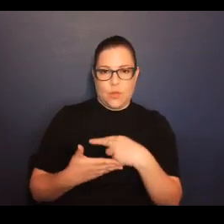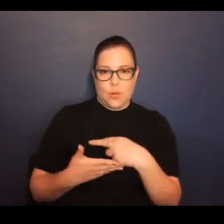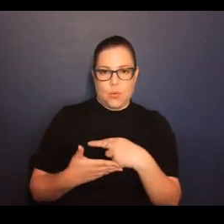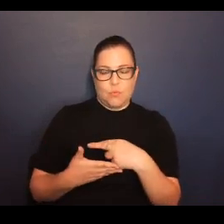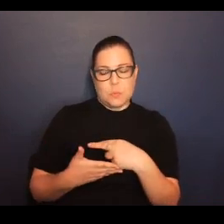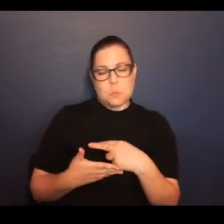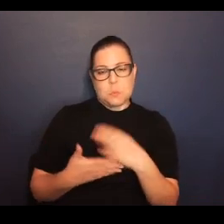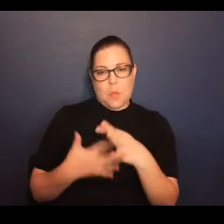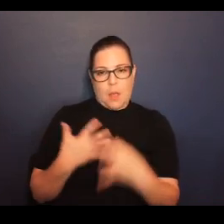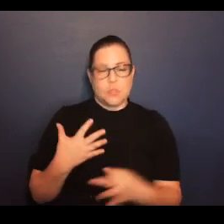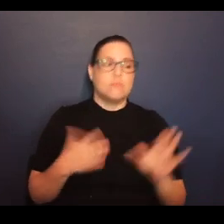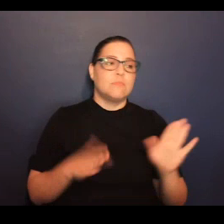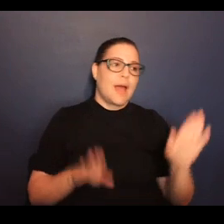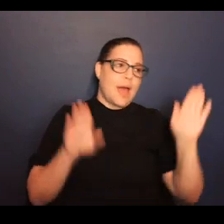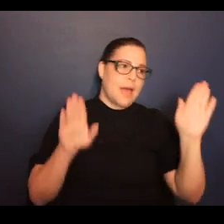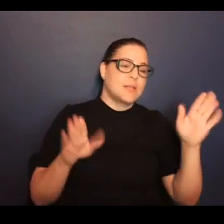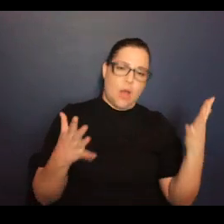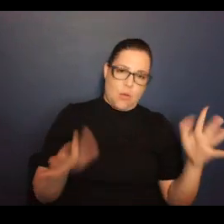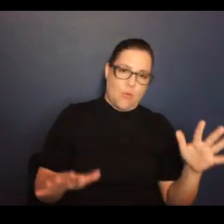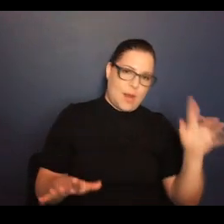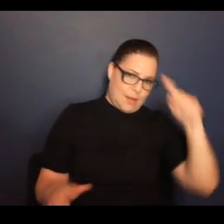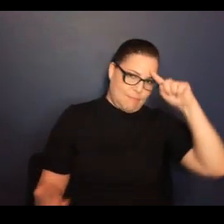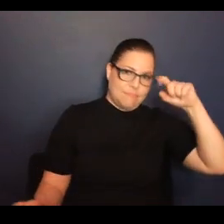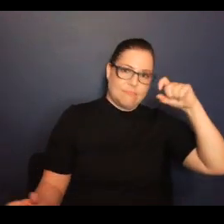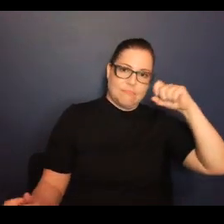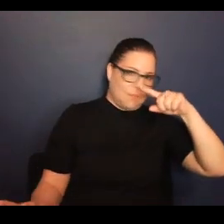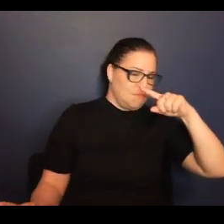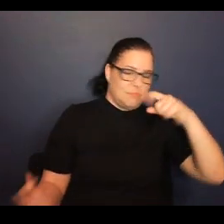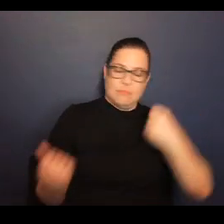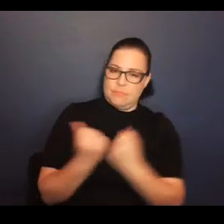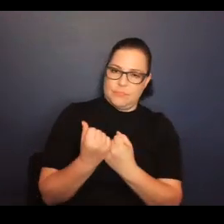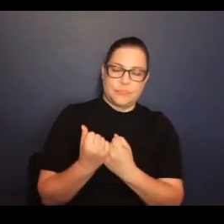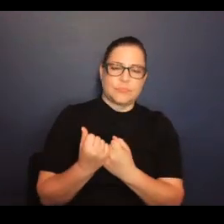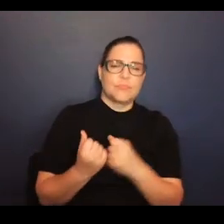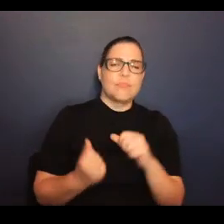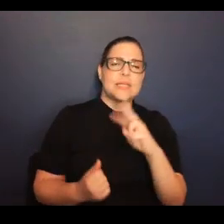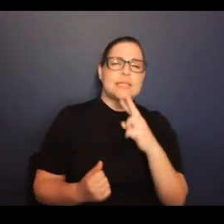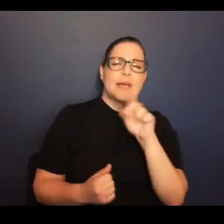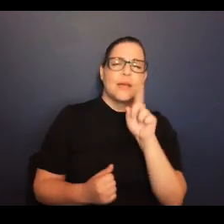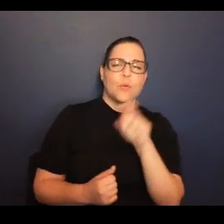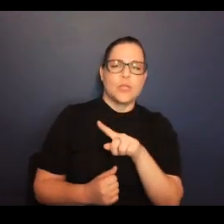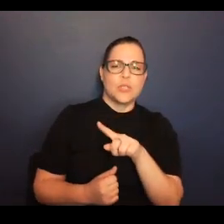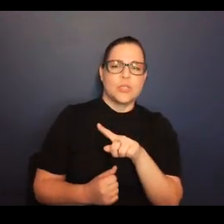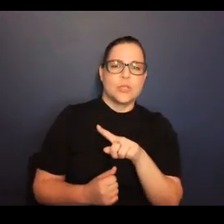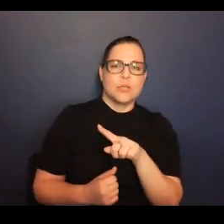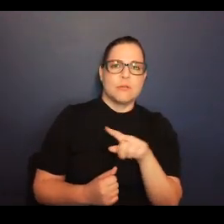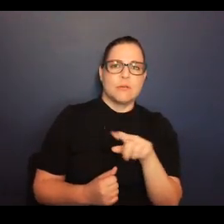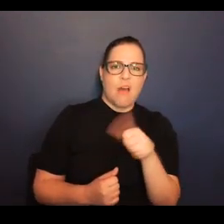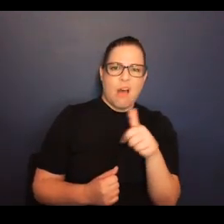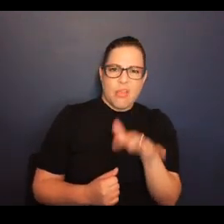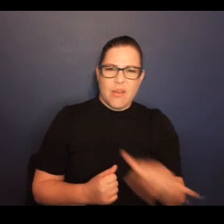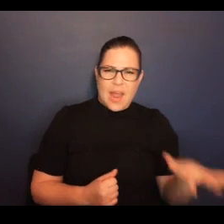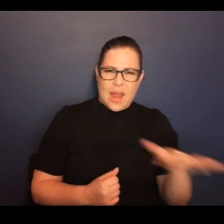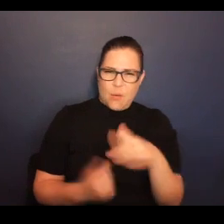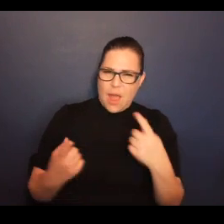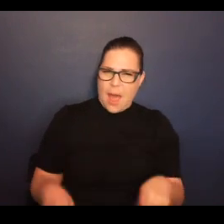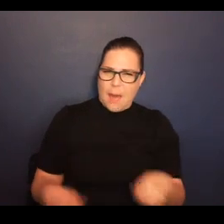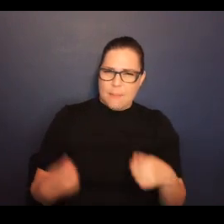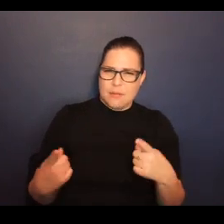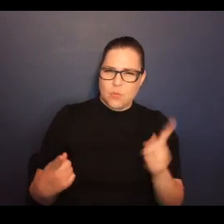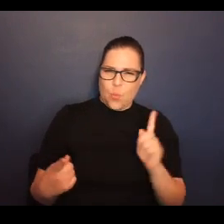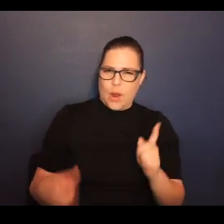it. Excellent. I'm already on board with you, board member. I do have a follow-up question. Anywhere else on the site where this occurs, where you